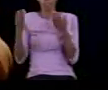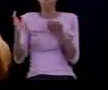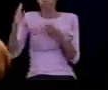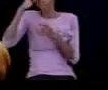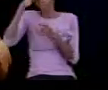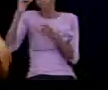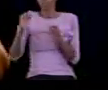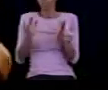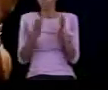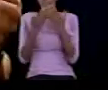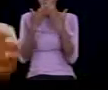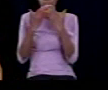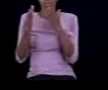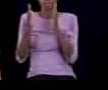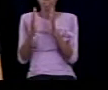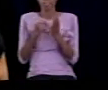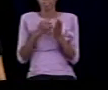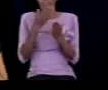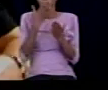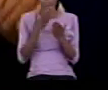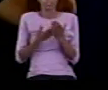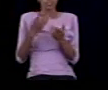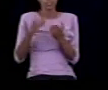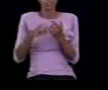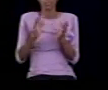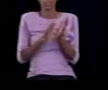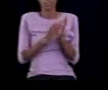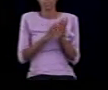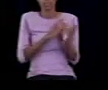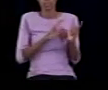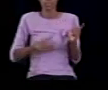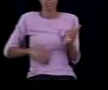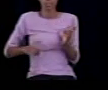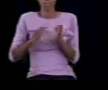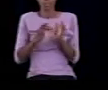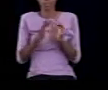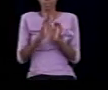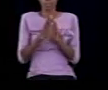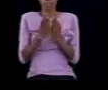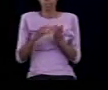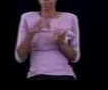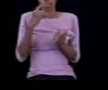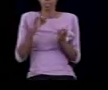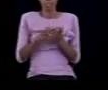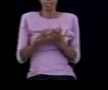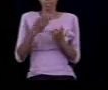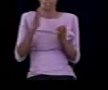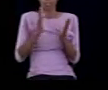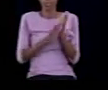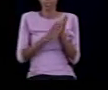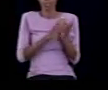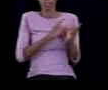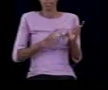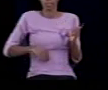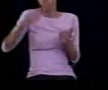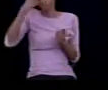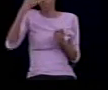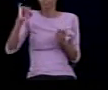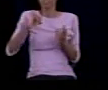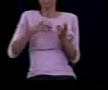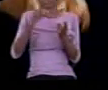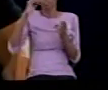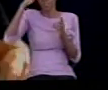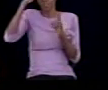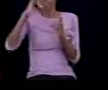good. It is good to praise the Lord. The Bible says, now Psalm 92 says, it is good to praise the Lord and